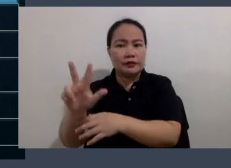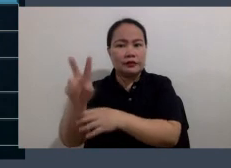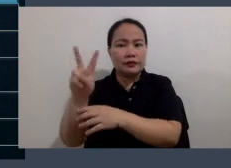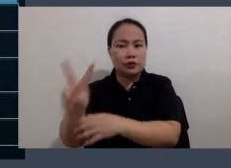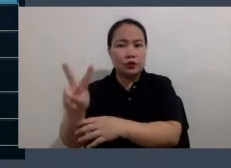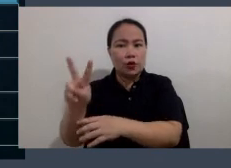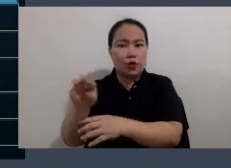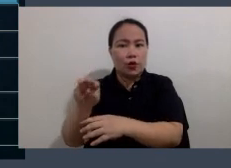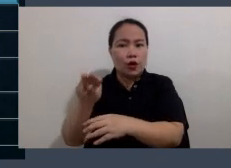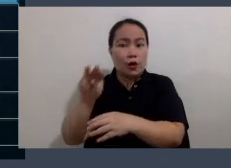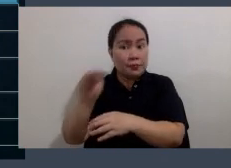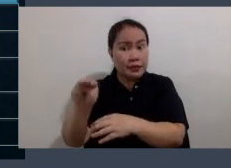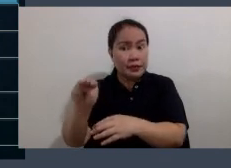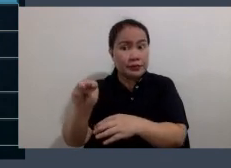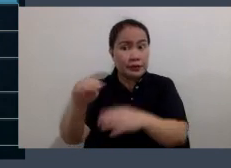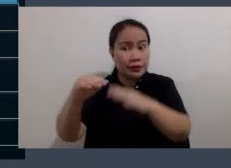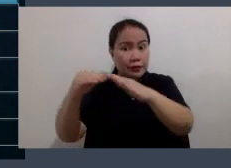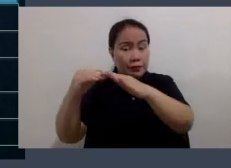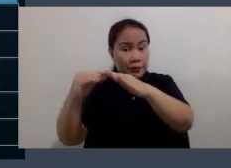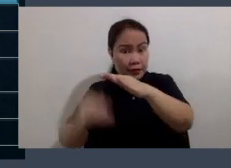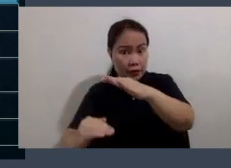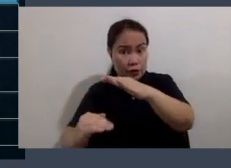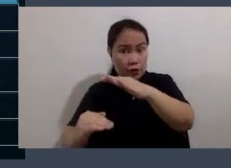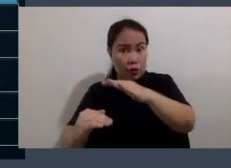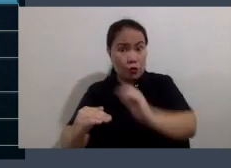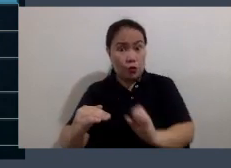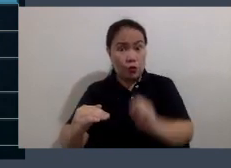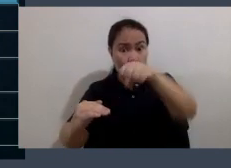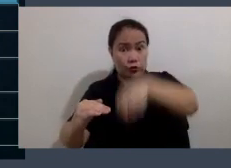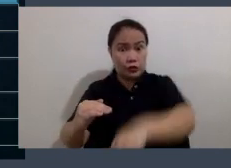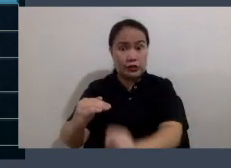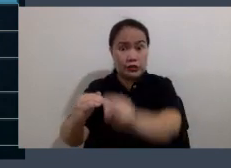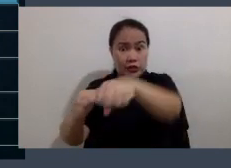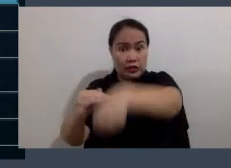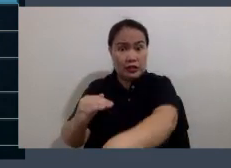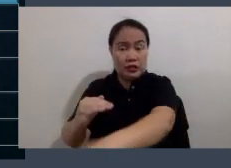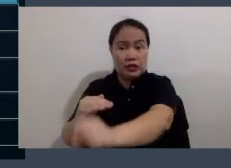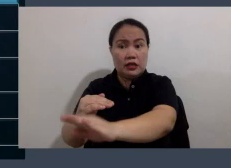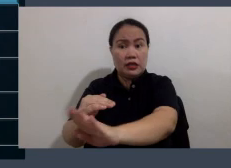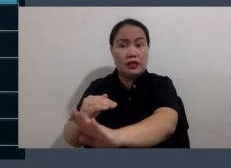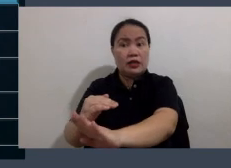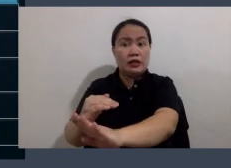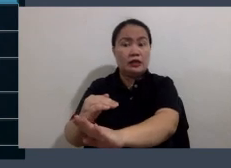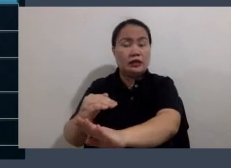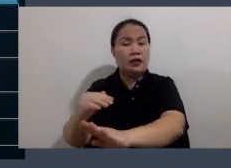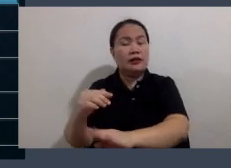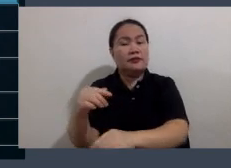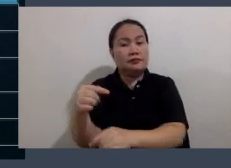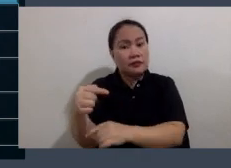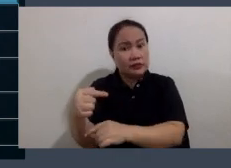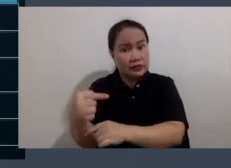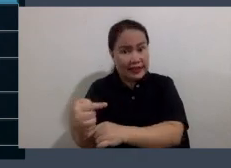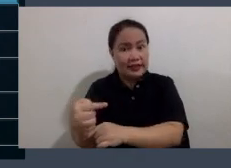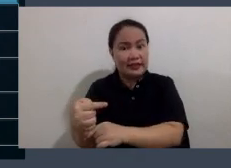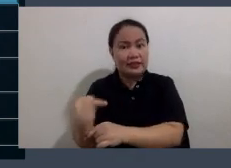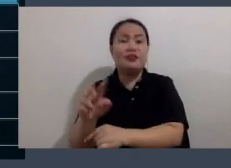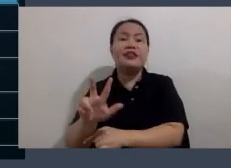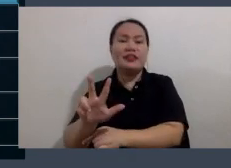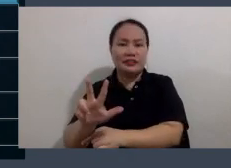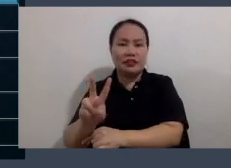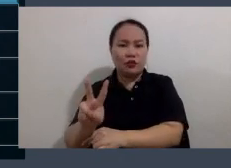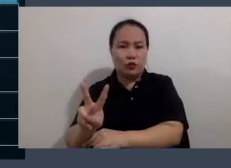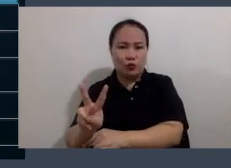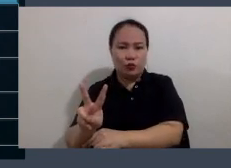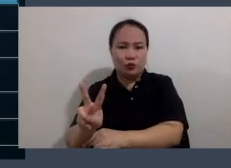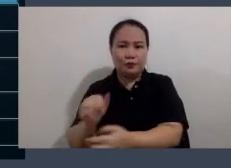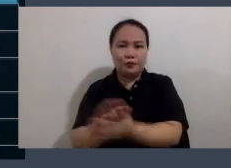meters below the sea level. So, the word here is below. So, we will have negative 32. Next,